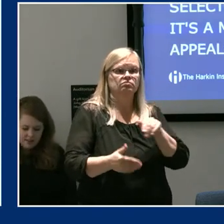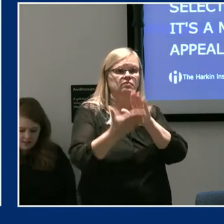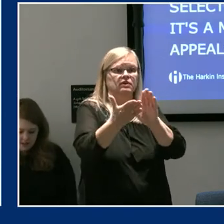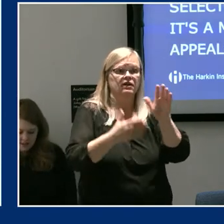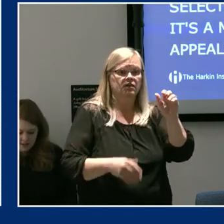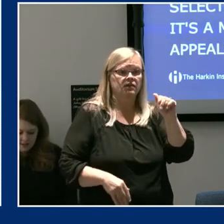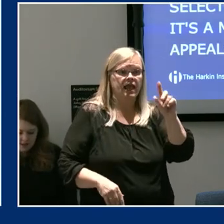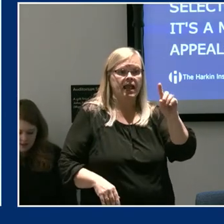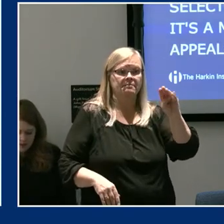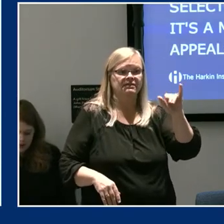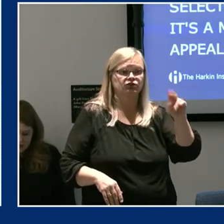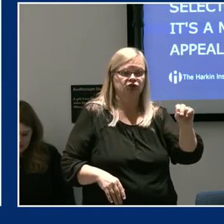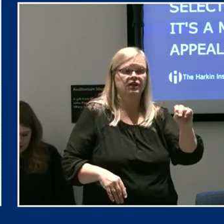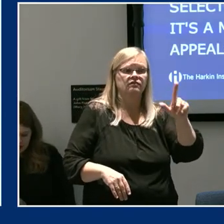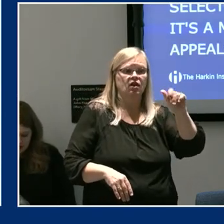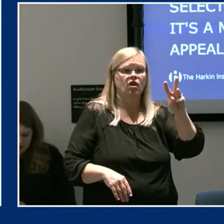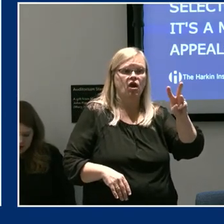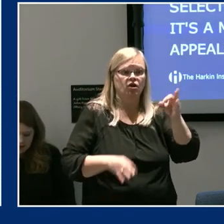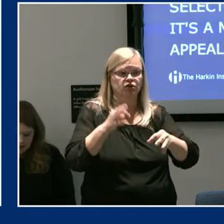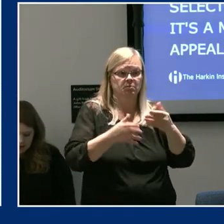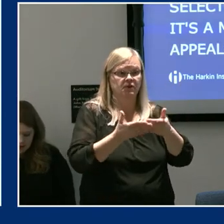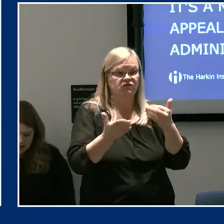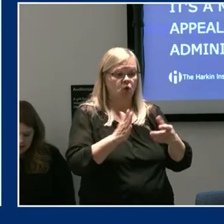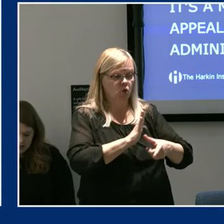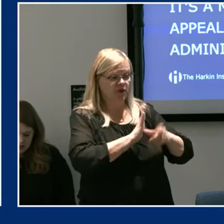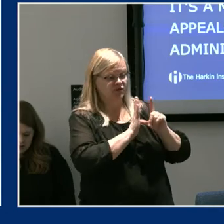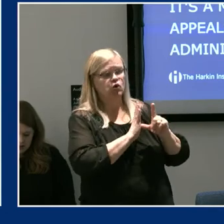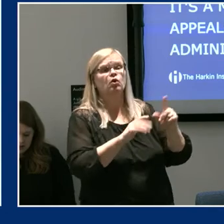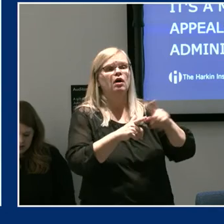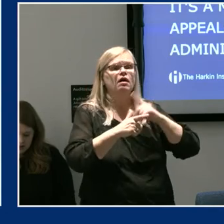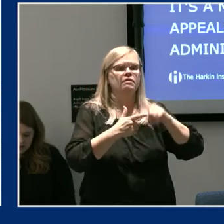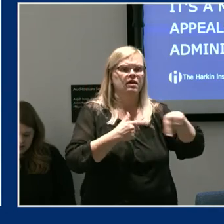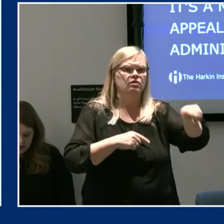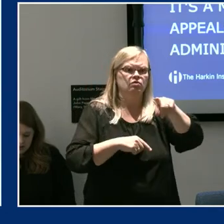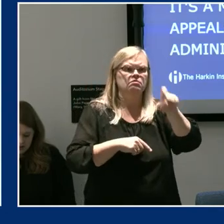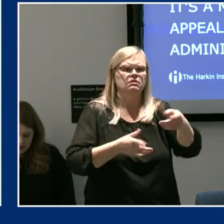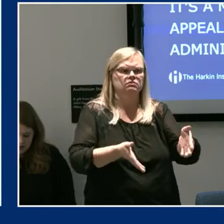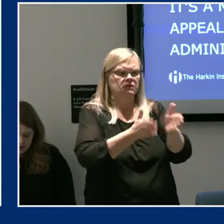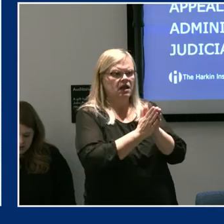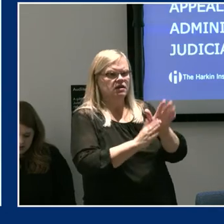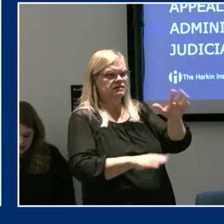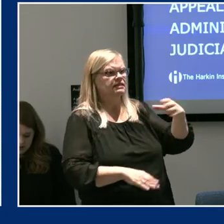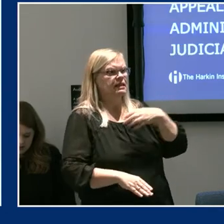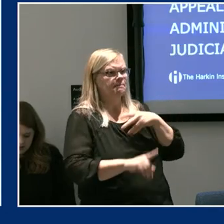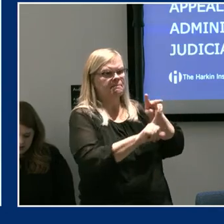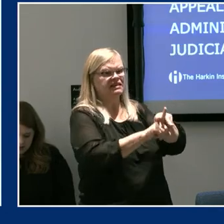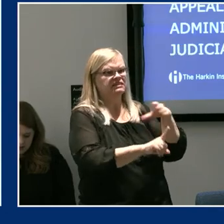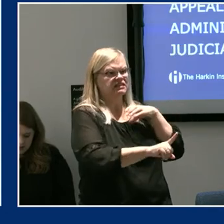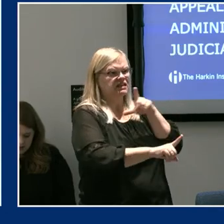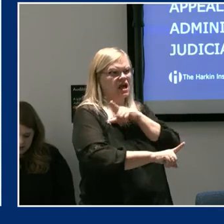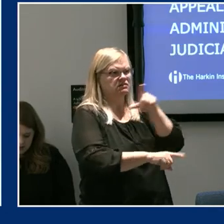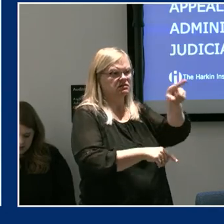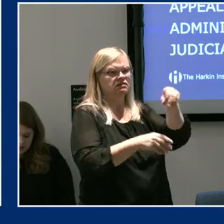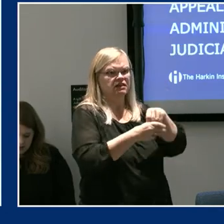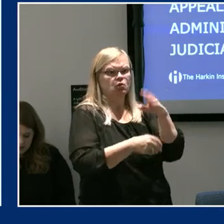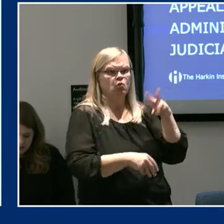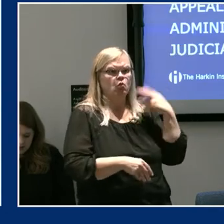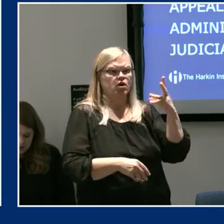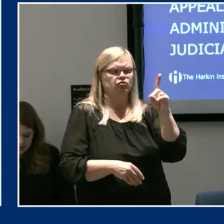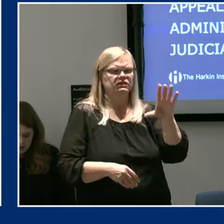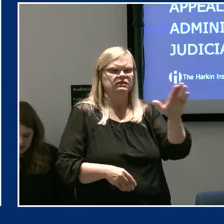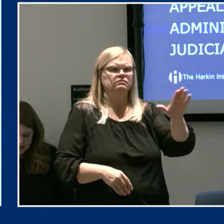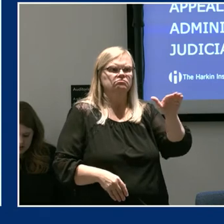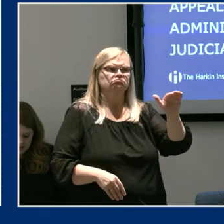before seeking judicial review, you must ask the appeals council in Washington, D.C. to